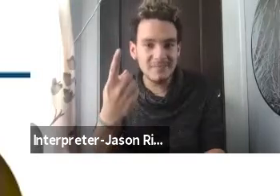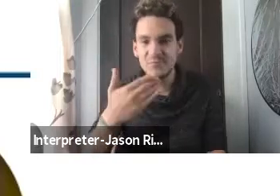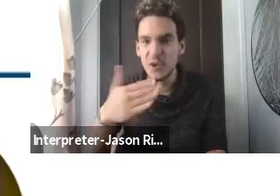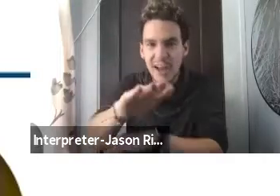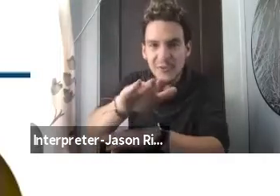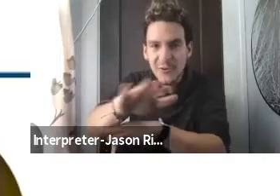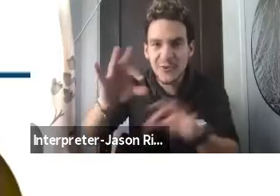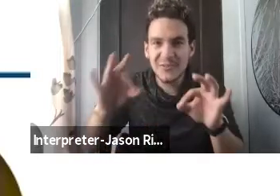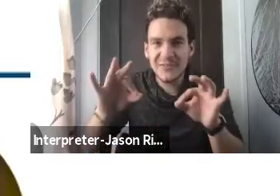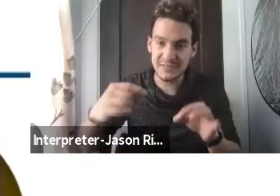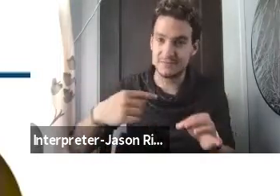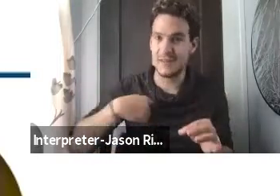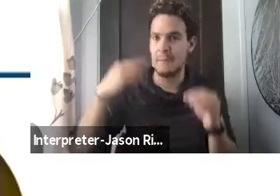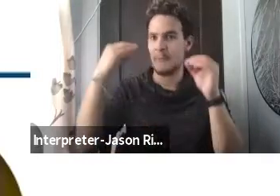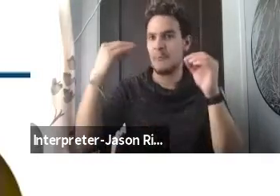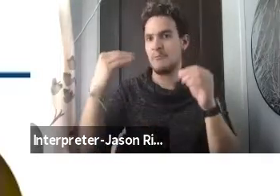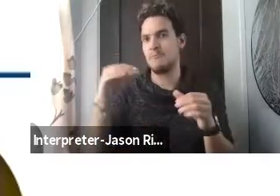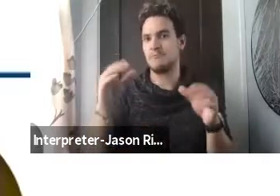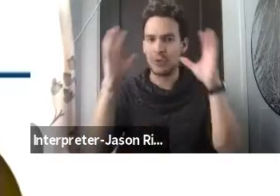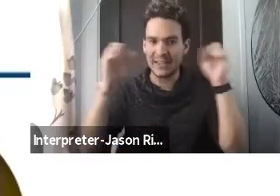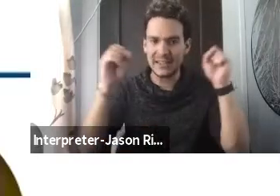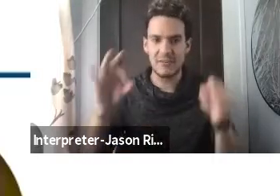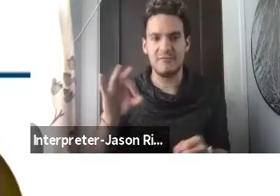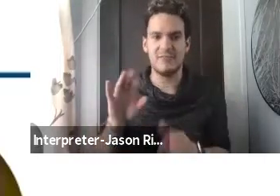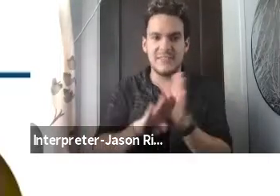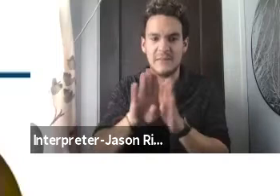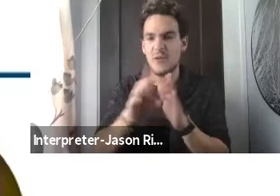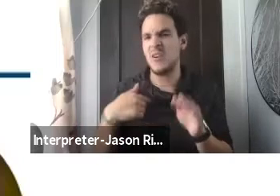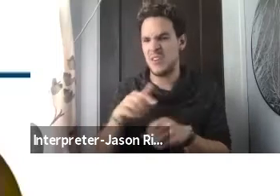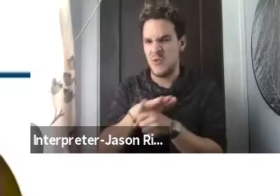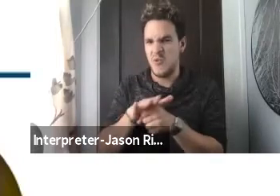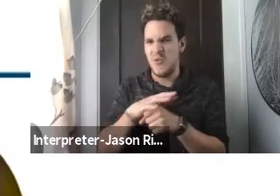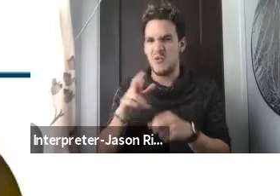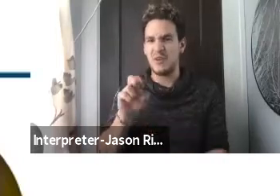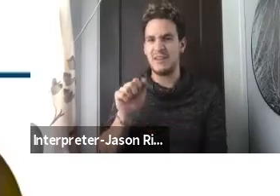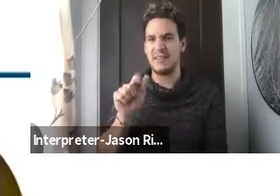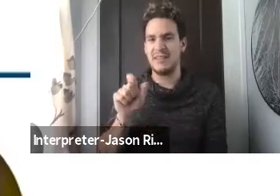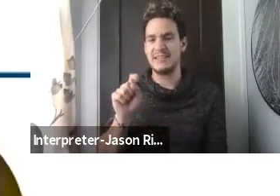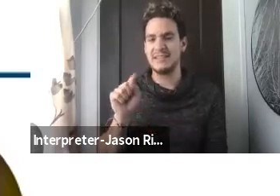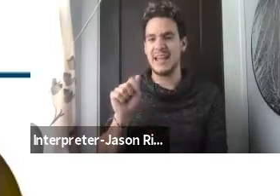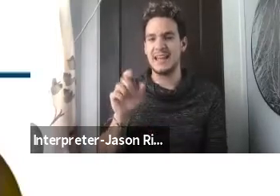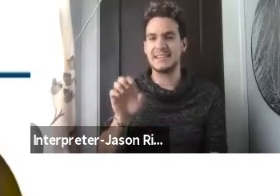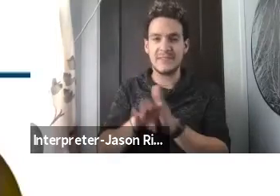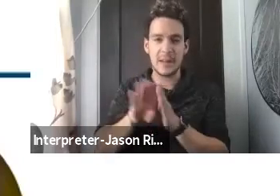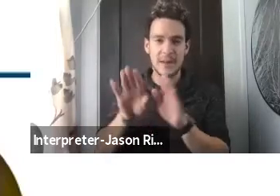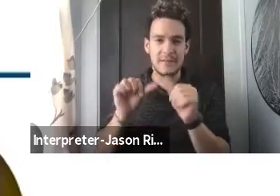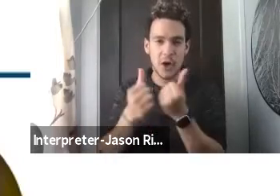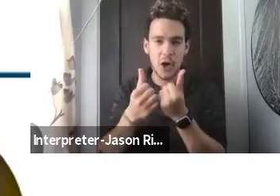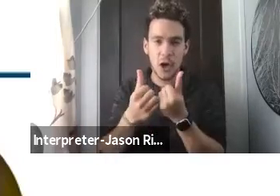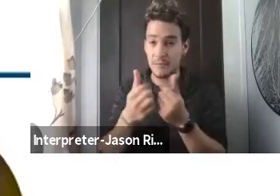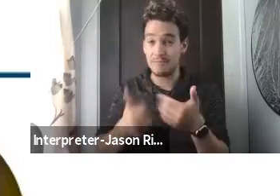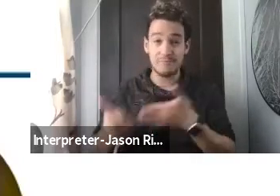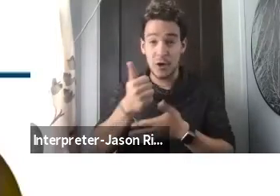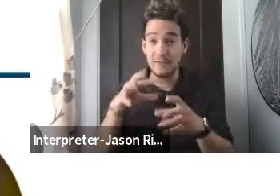afternoon. I am president of Galena Development. We're a local real estate development firm, primarily involved